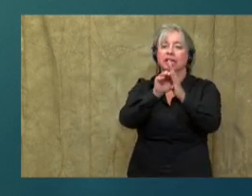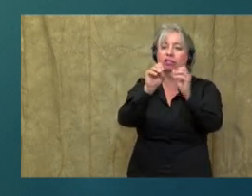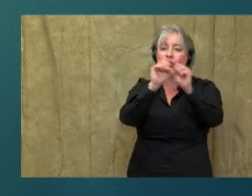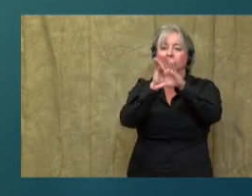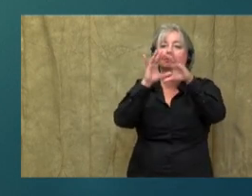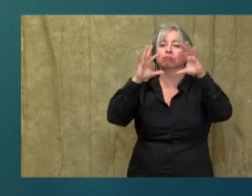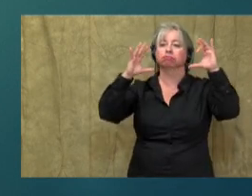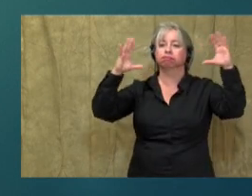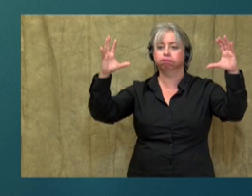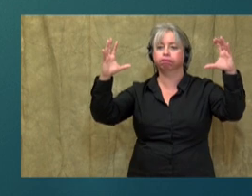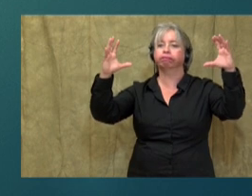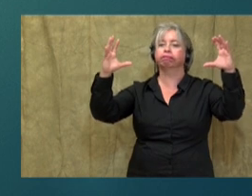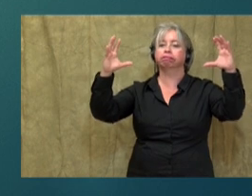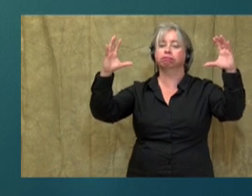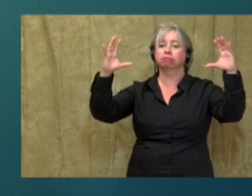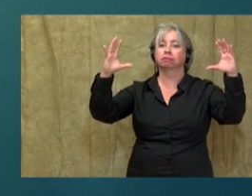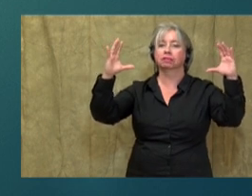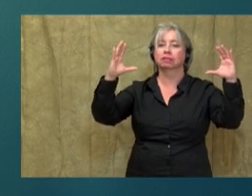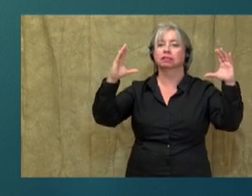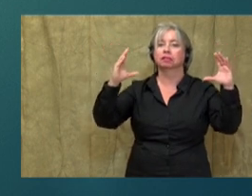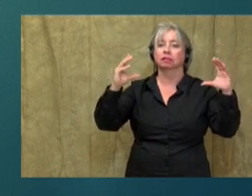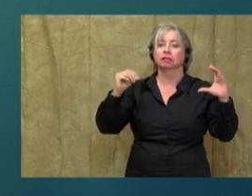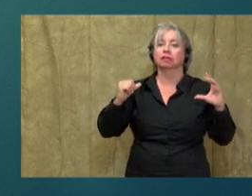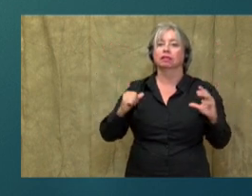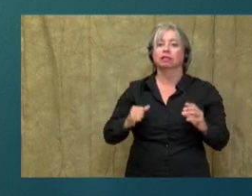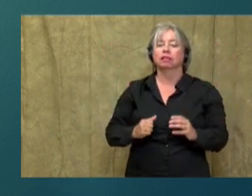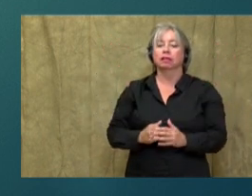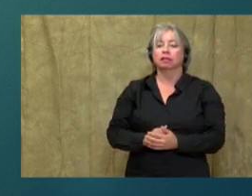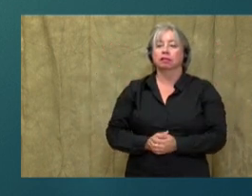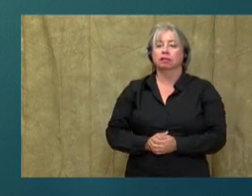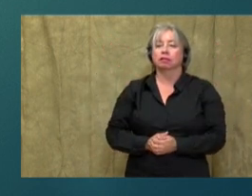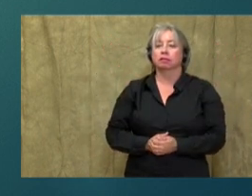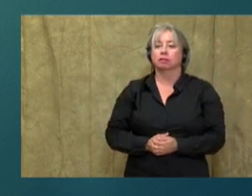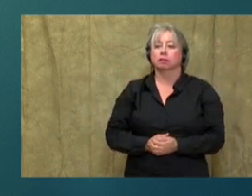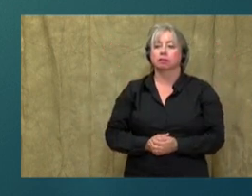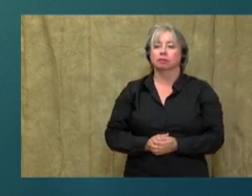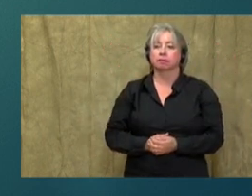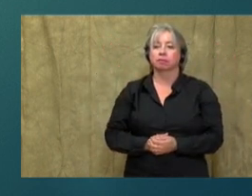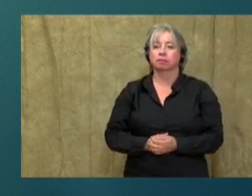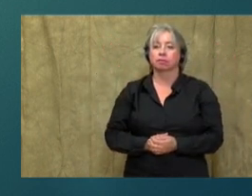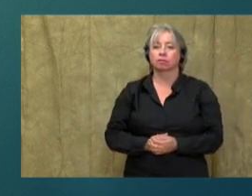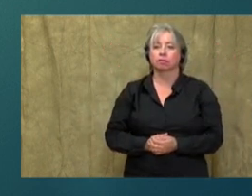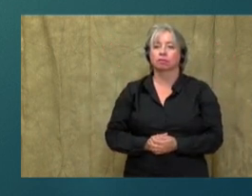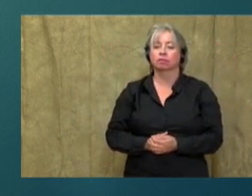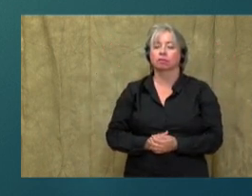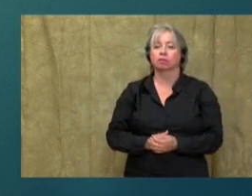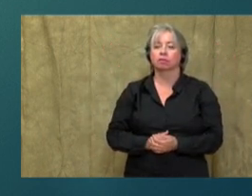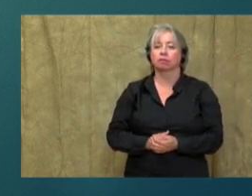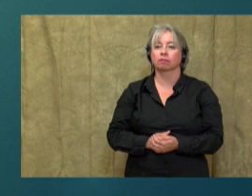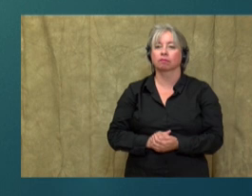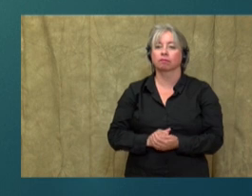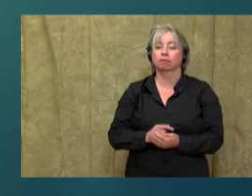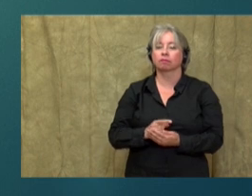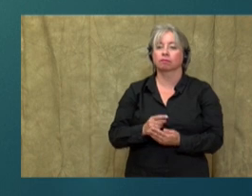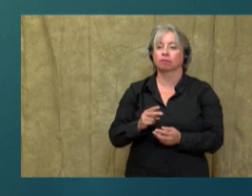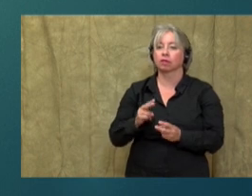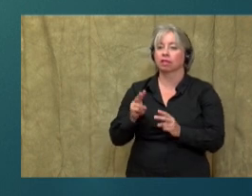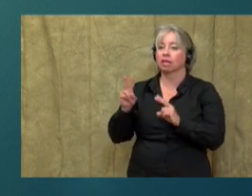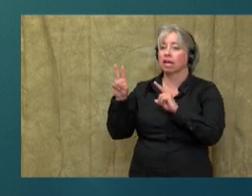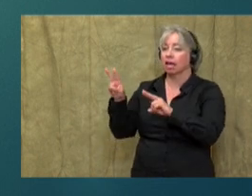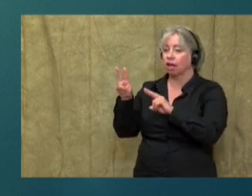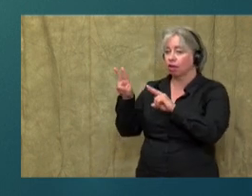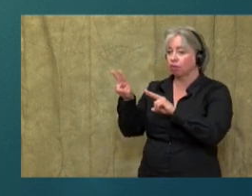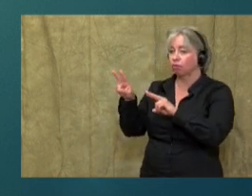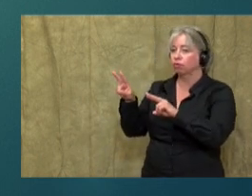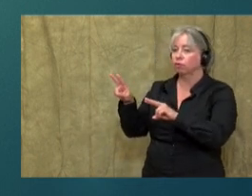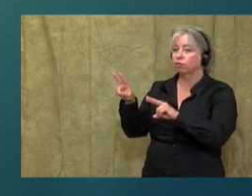relate to it. So here we've got in the center of our concept map the overall idea of waves. And just to review, we